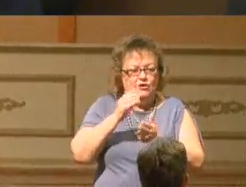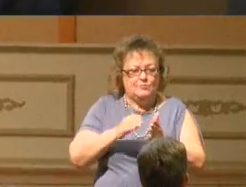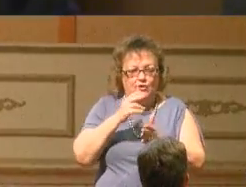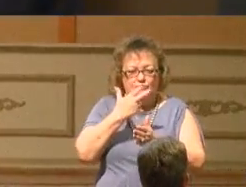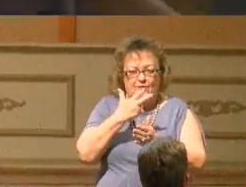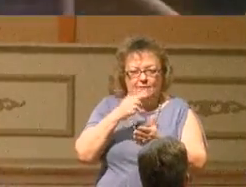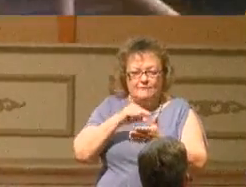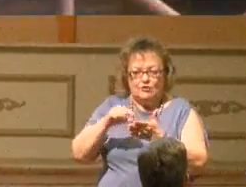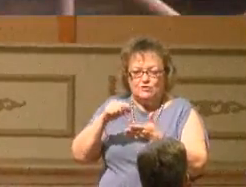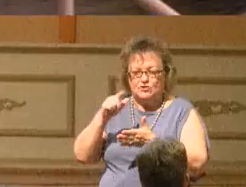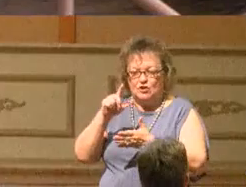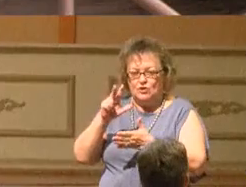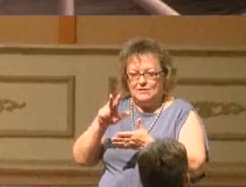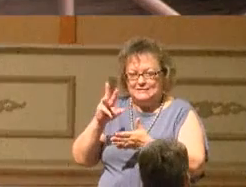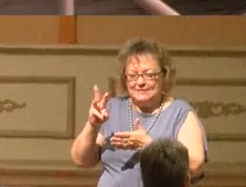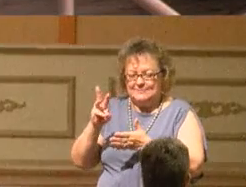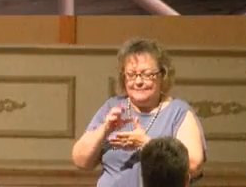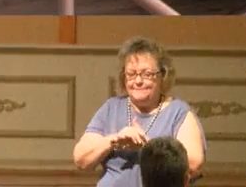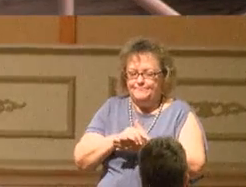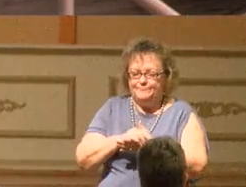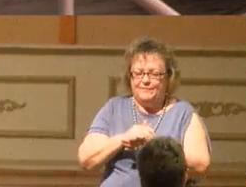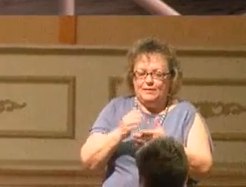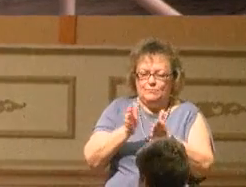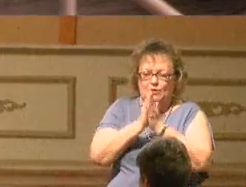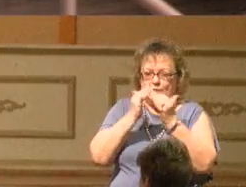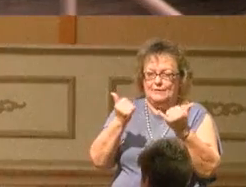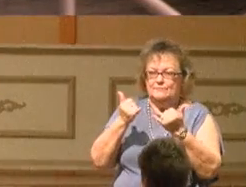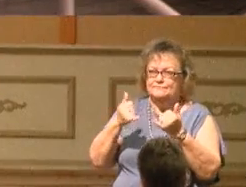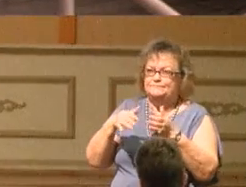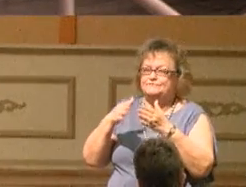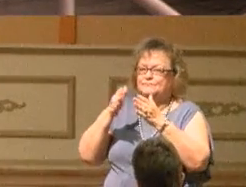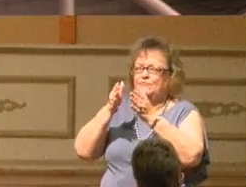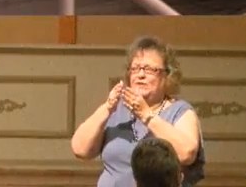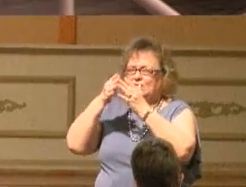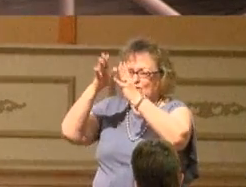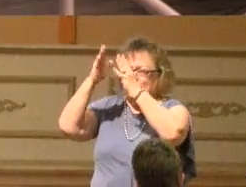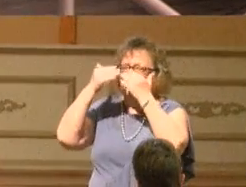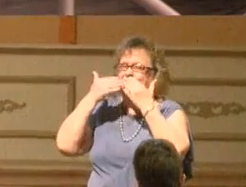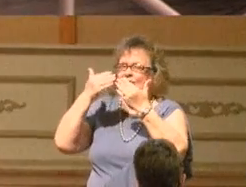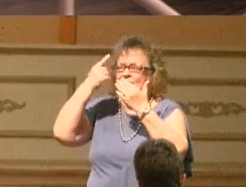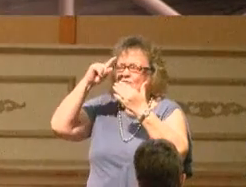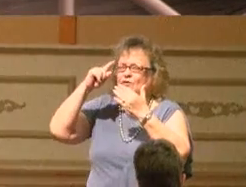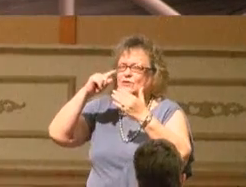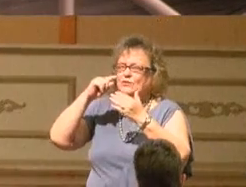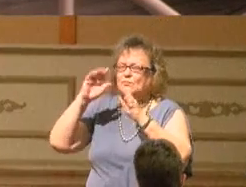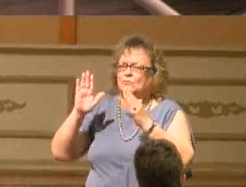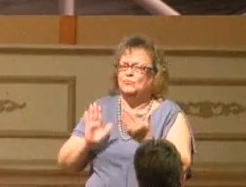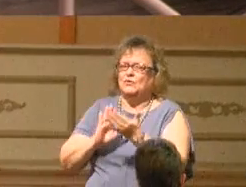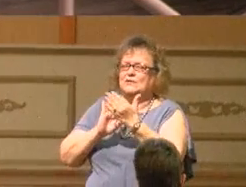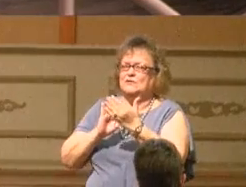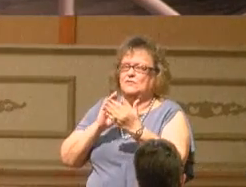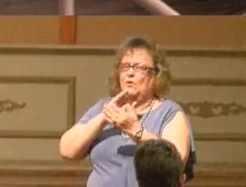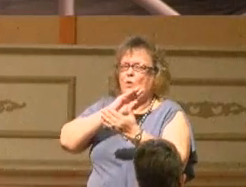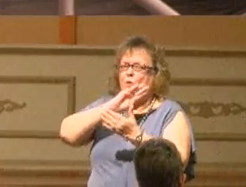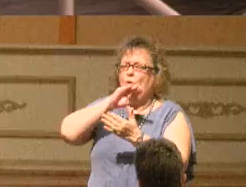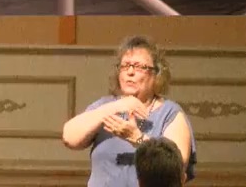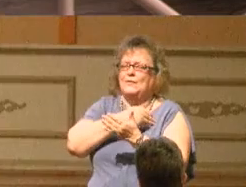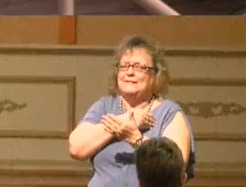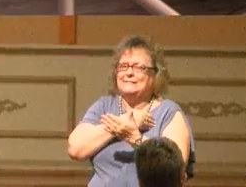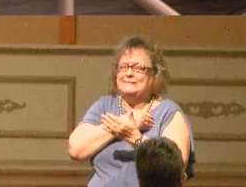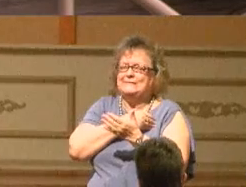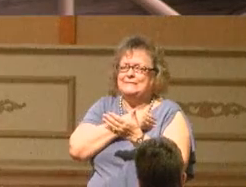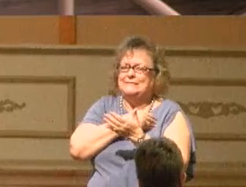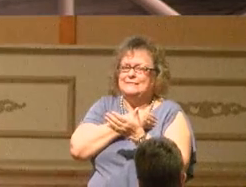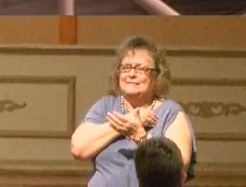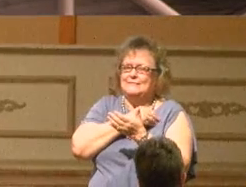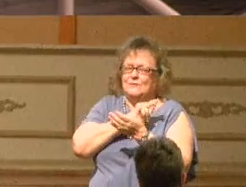Heavenly Father, thank you so much for the presence of your Holy Spirit here with us. Lord,